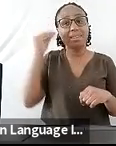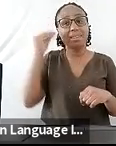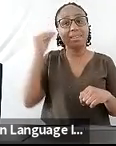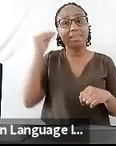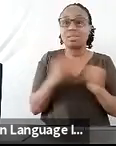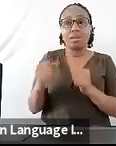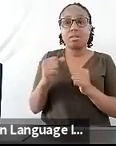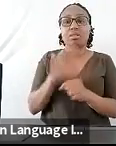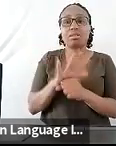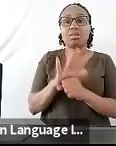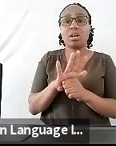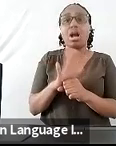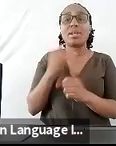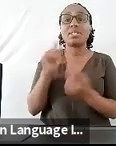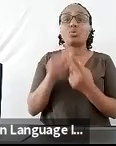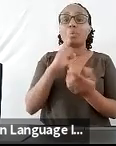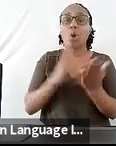was in Kenya. You remember when we had the,